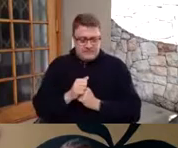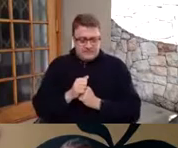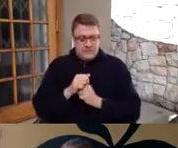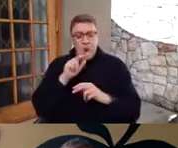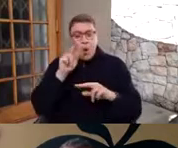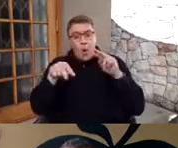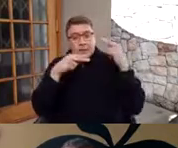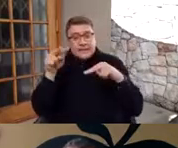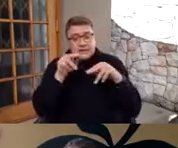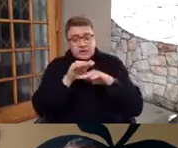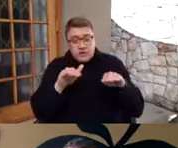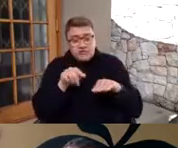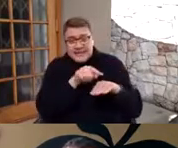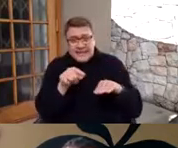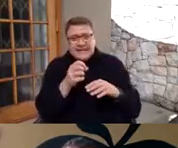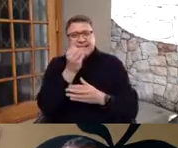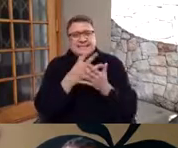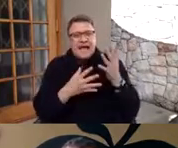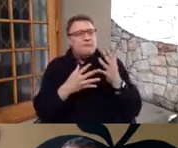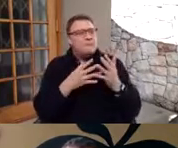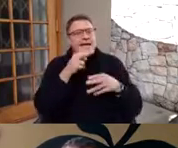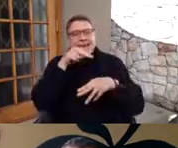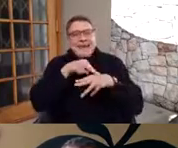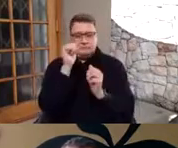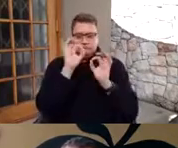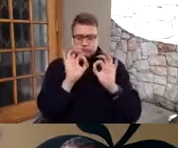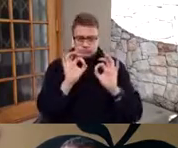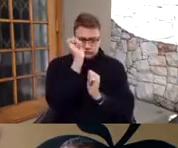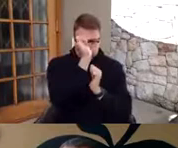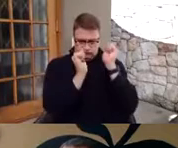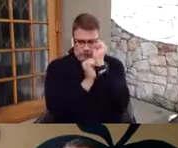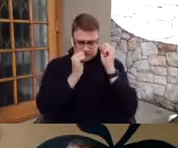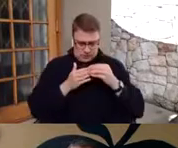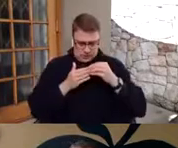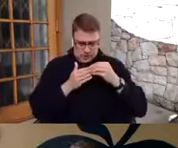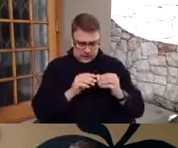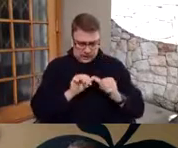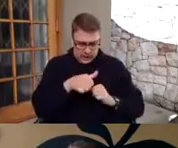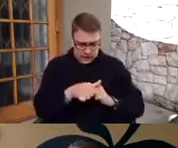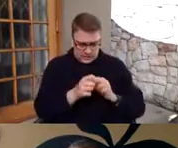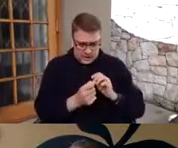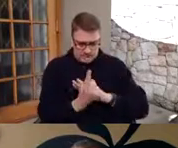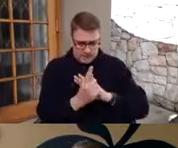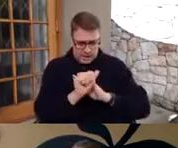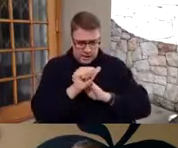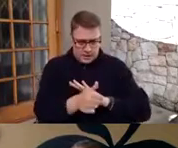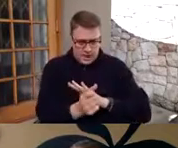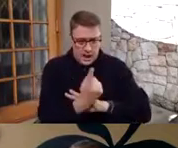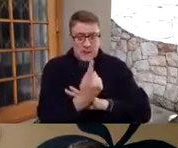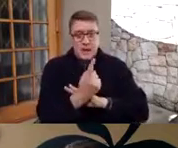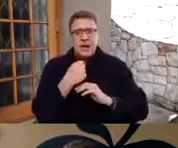kids and a lot of kids need structure and they need some guidance with what's happening next. If you bombard a kid